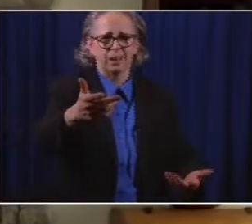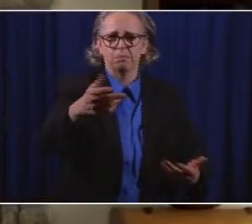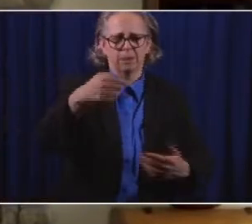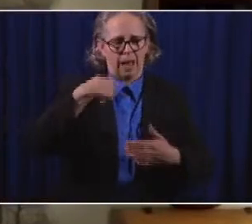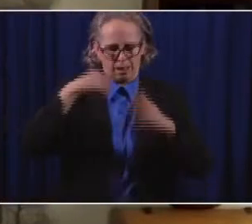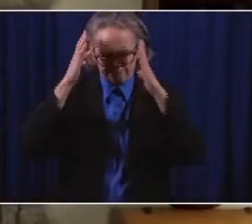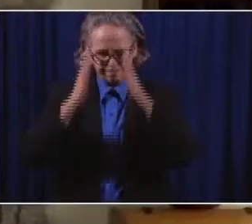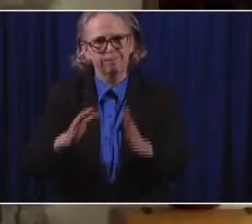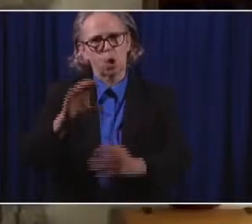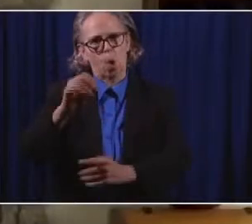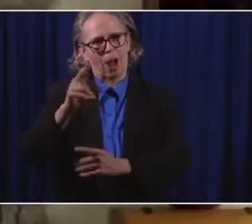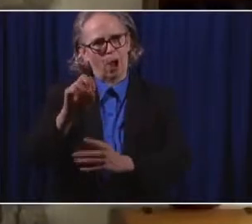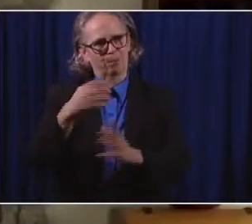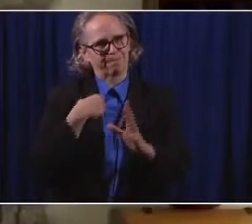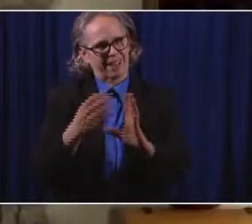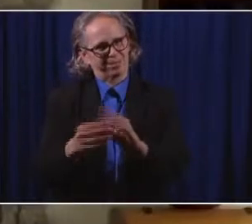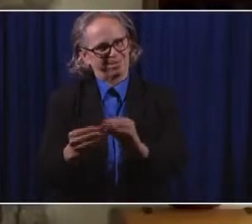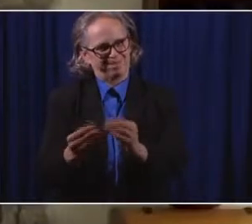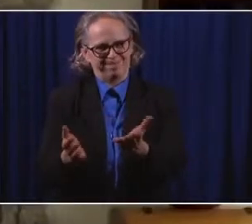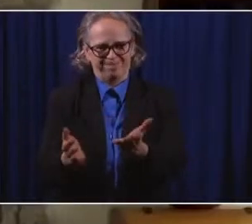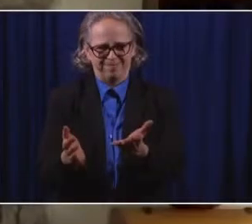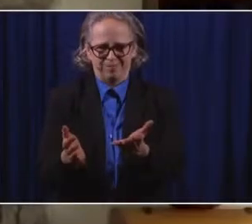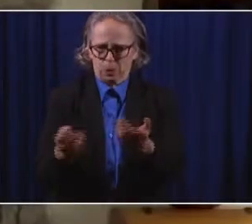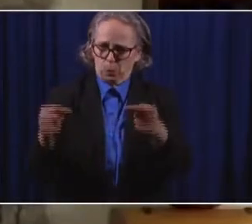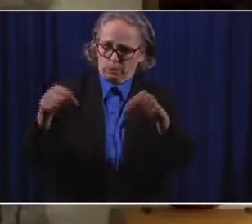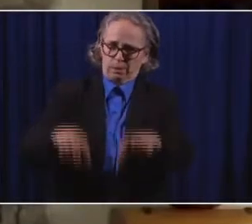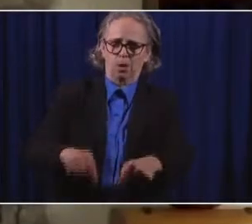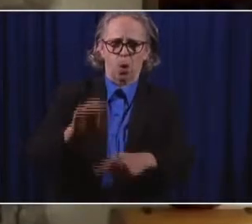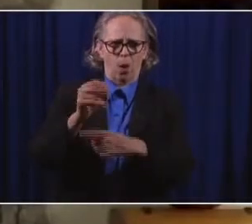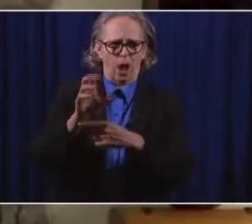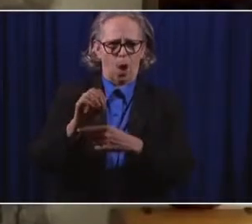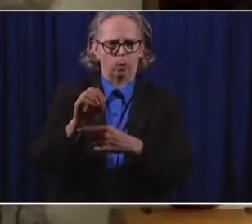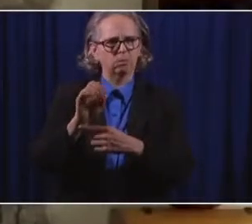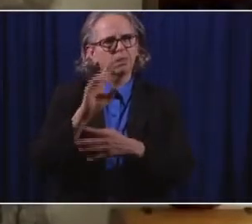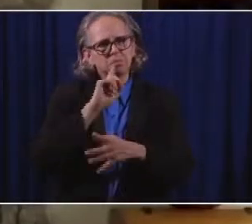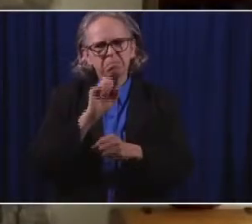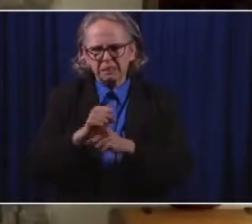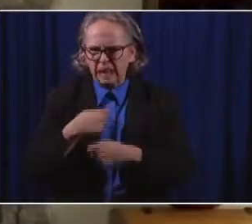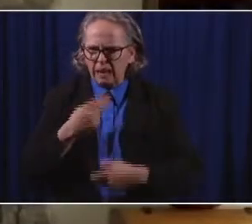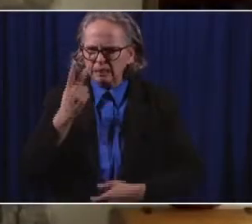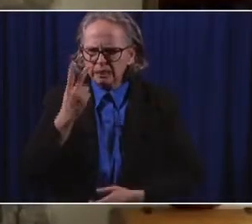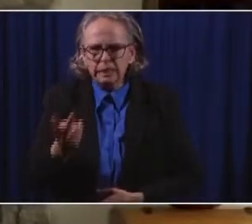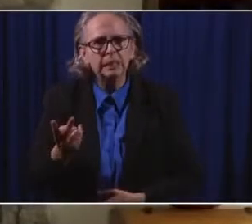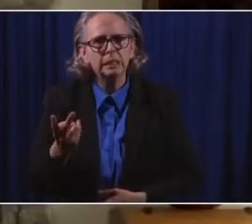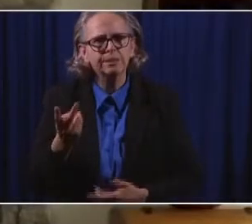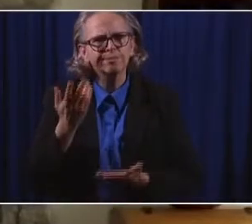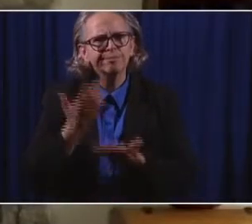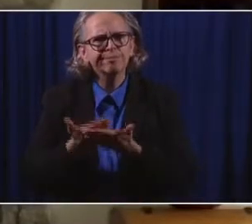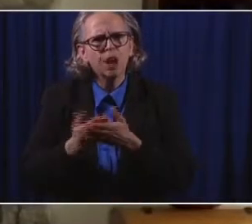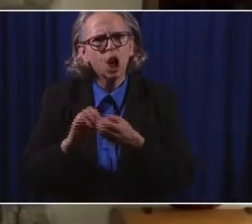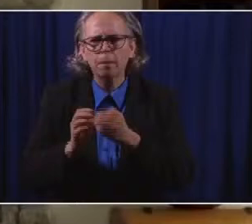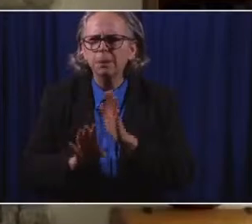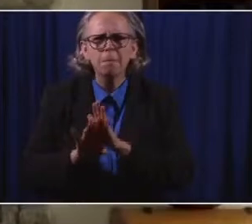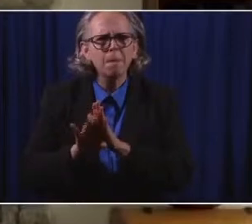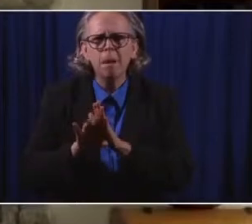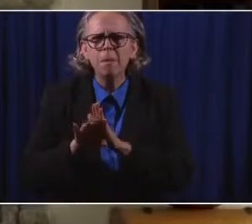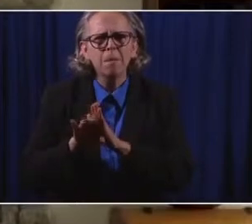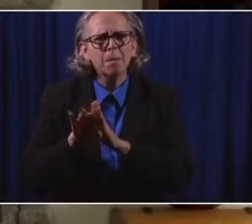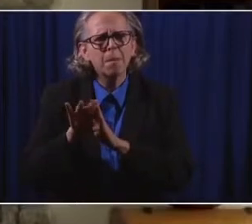wrong direction. It doesn't mean we can't turn it around. Look, I give the president a lot of